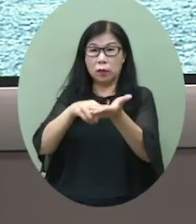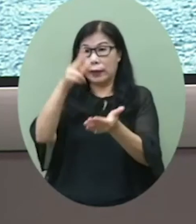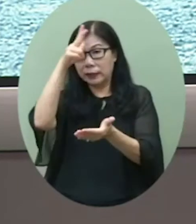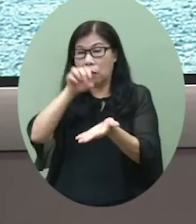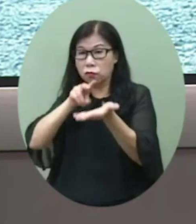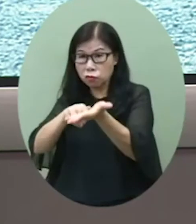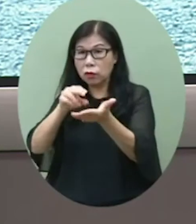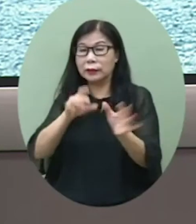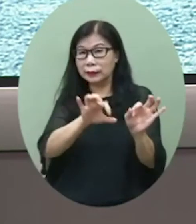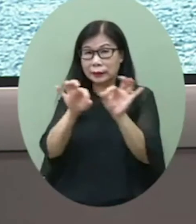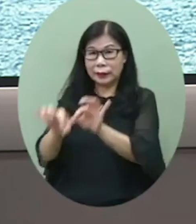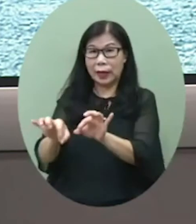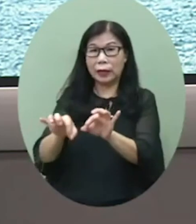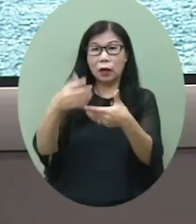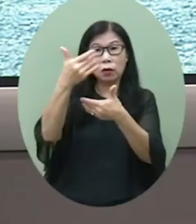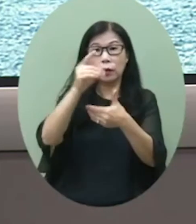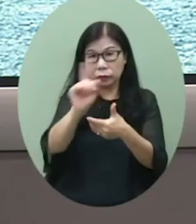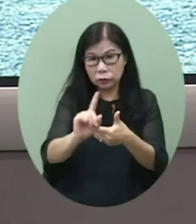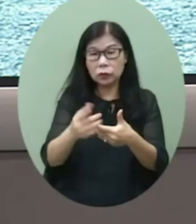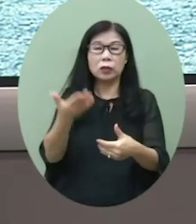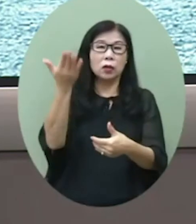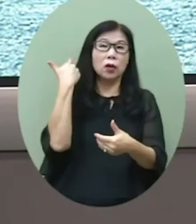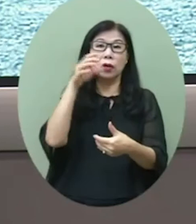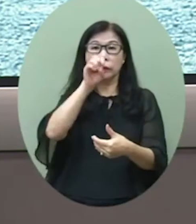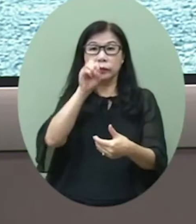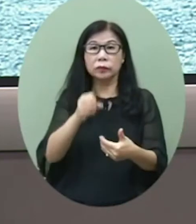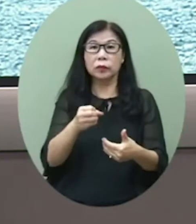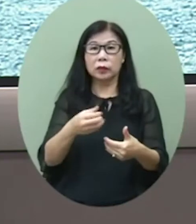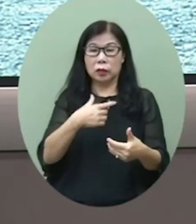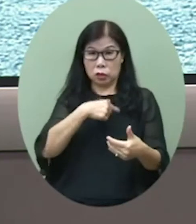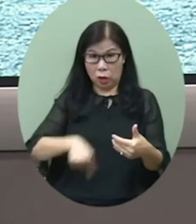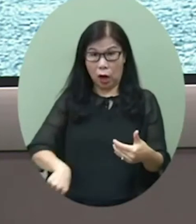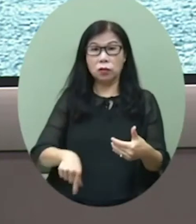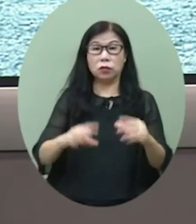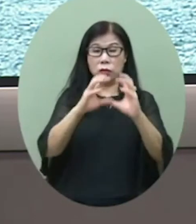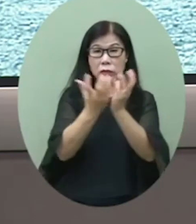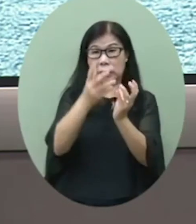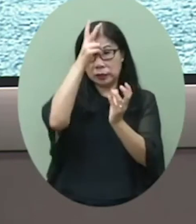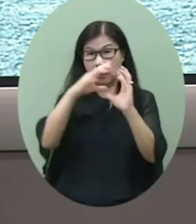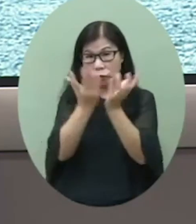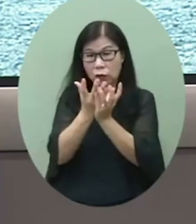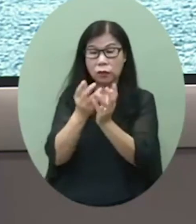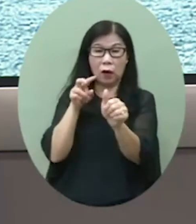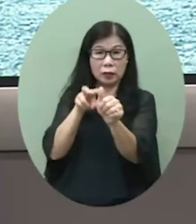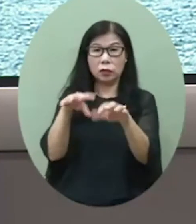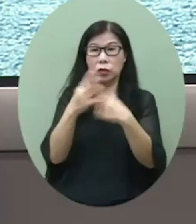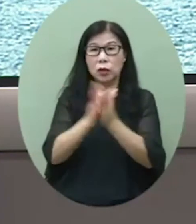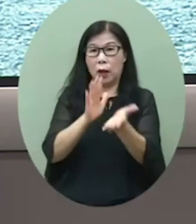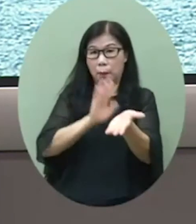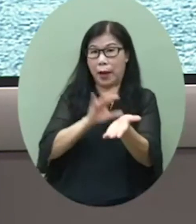well. The UK also has something of a electoral affairs commission. Their electoral